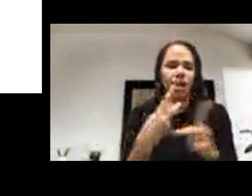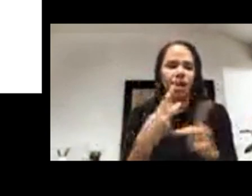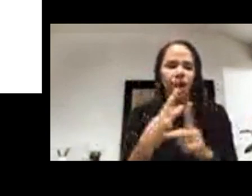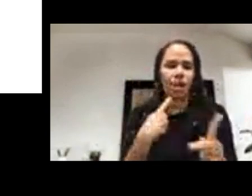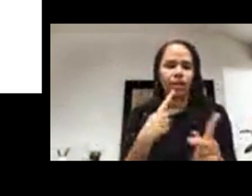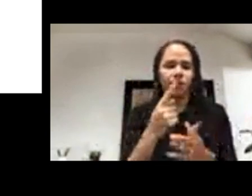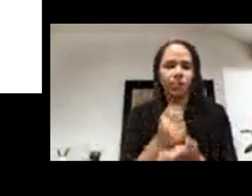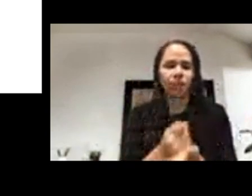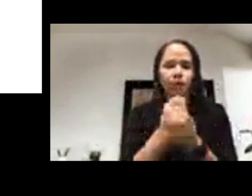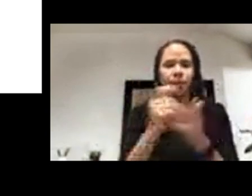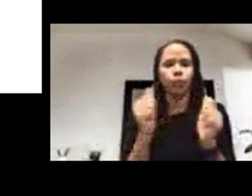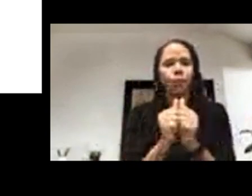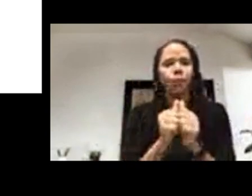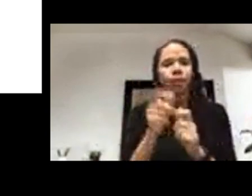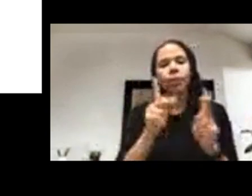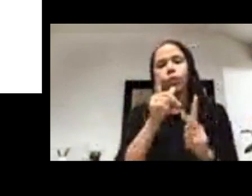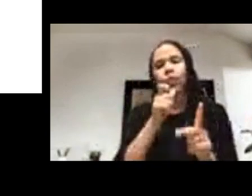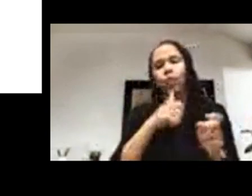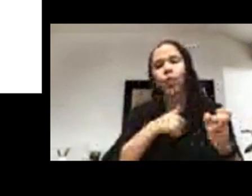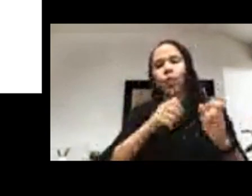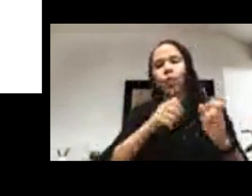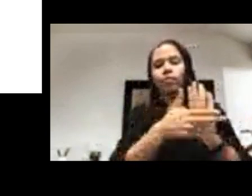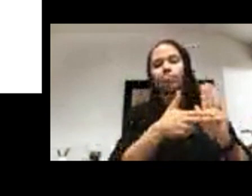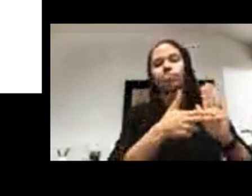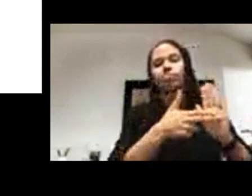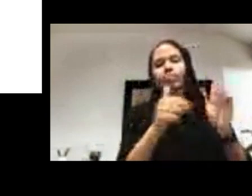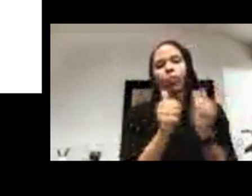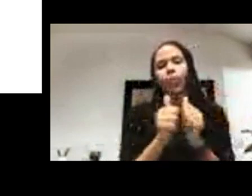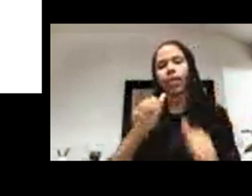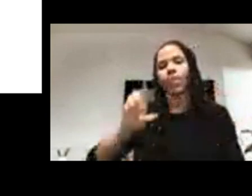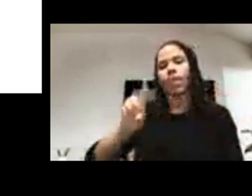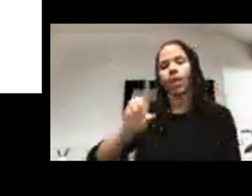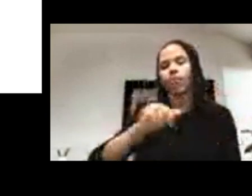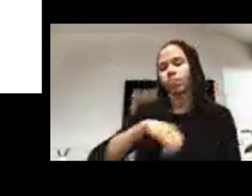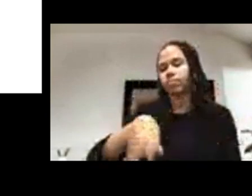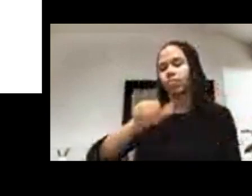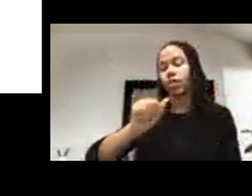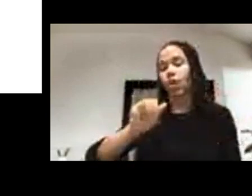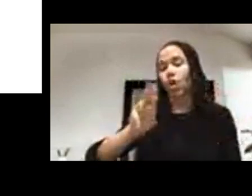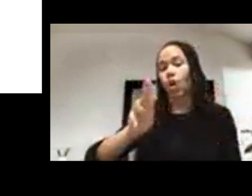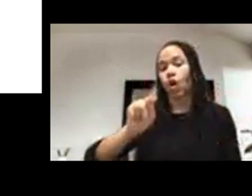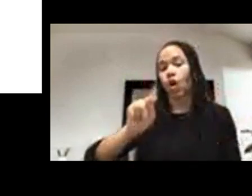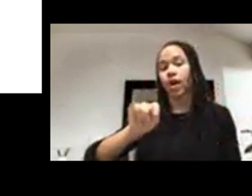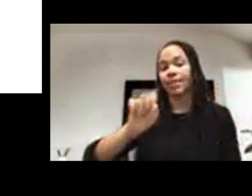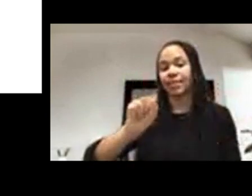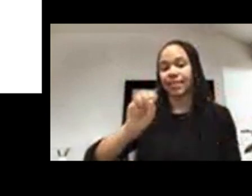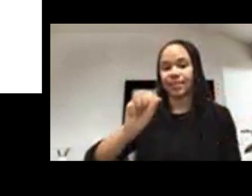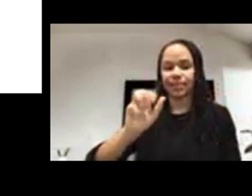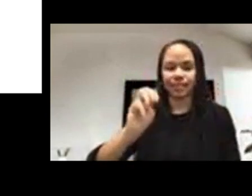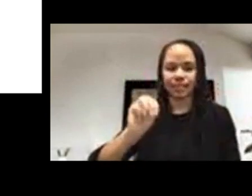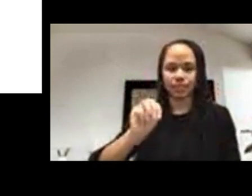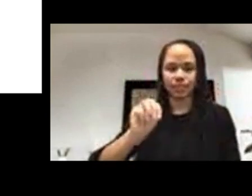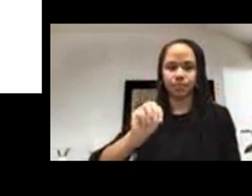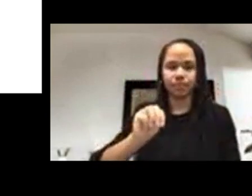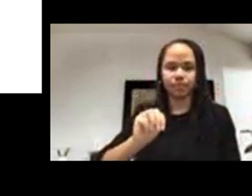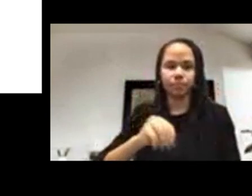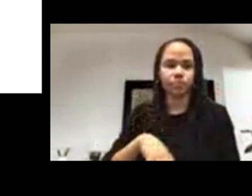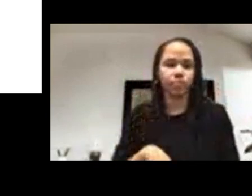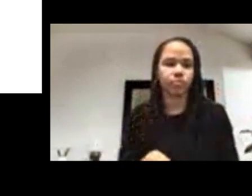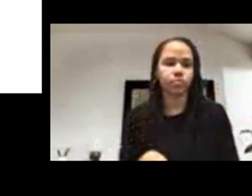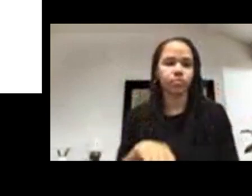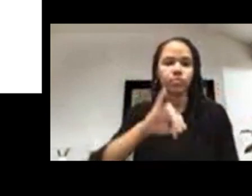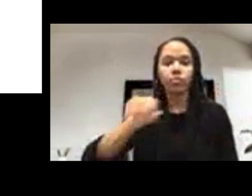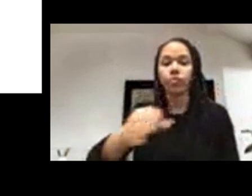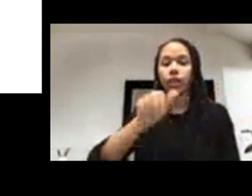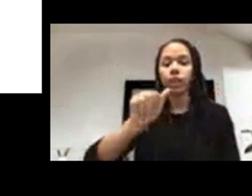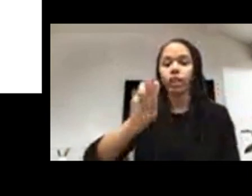diagnosed with autism at a young age. James, Dominic, and Connor Phillips were essentially our student